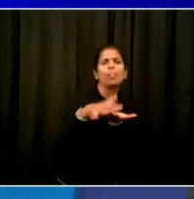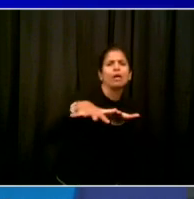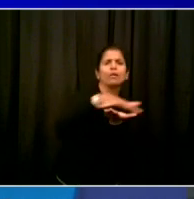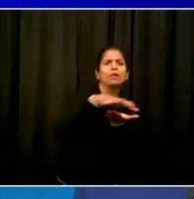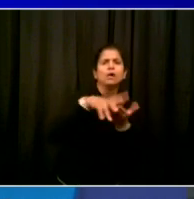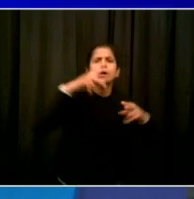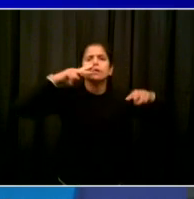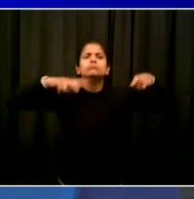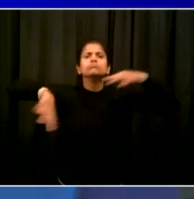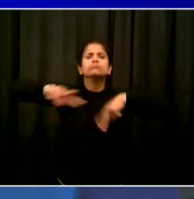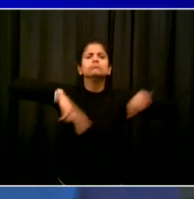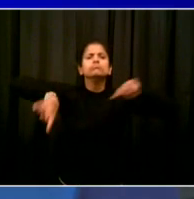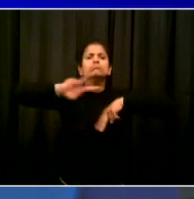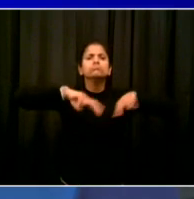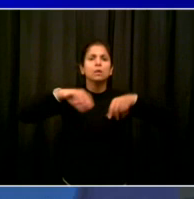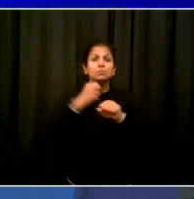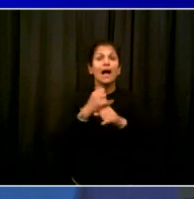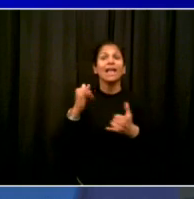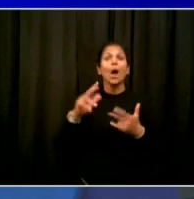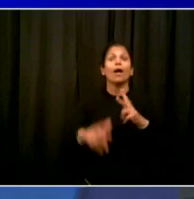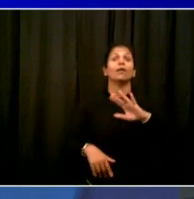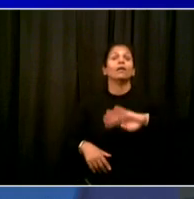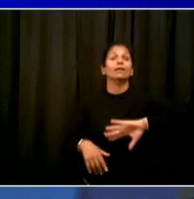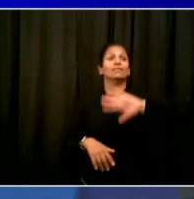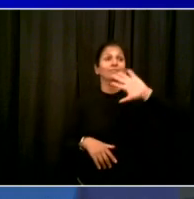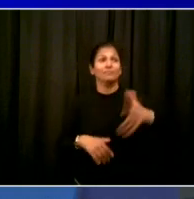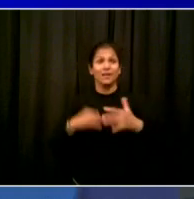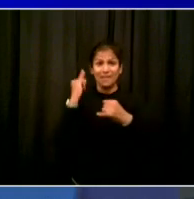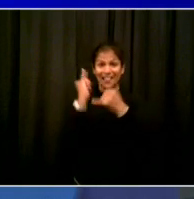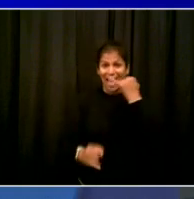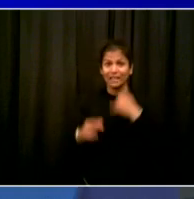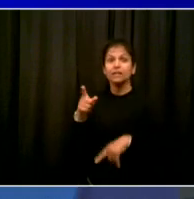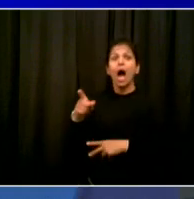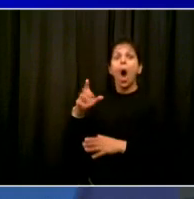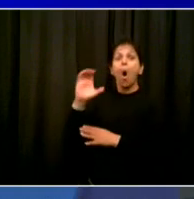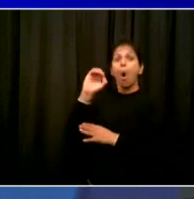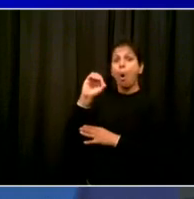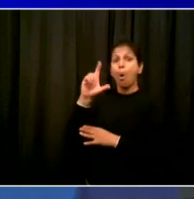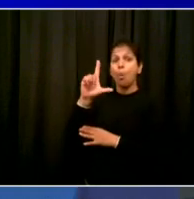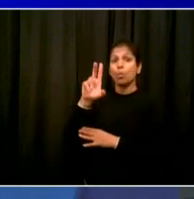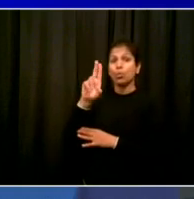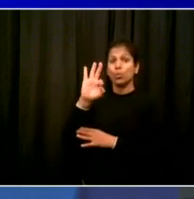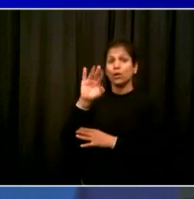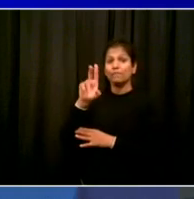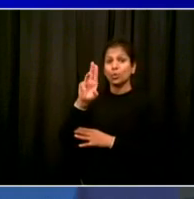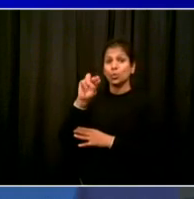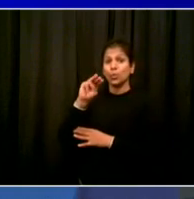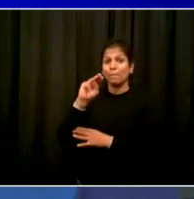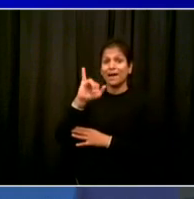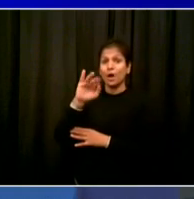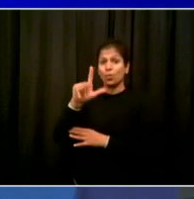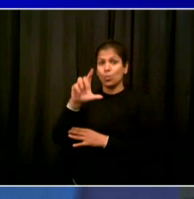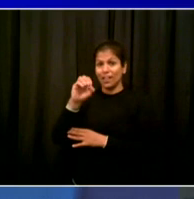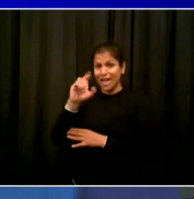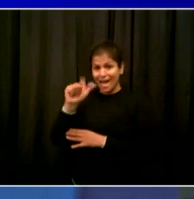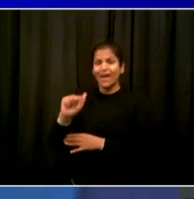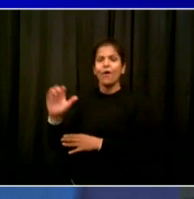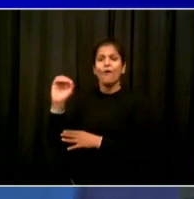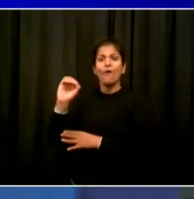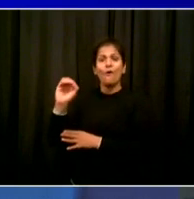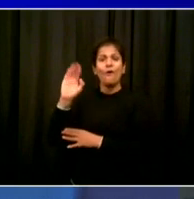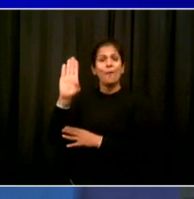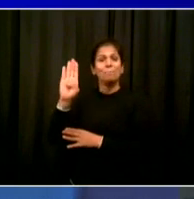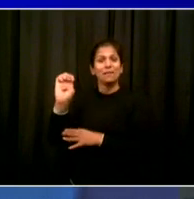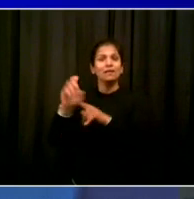least, Inspector Lola Obey, who will shortly be receiving a star and be Chief Obey,